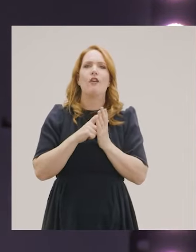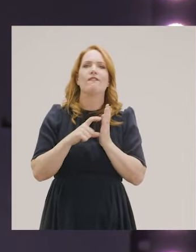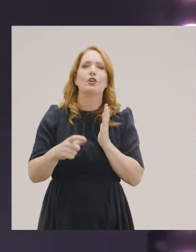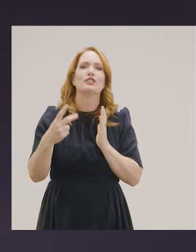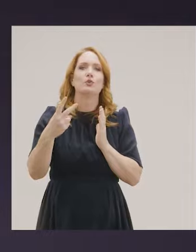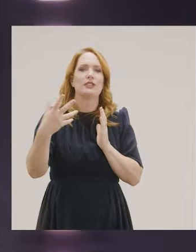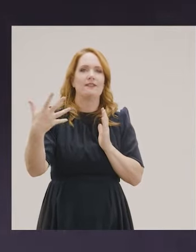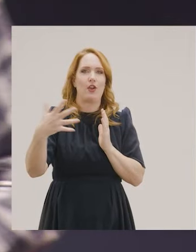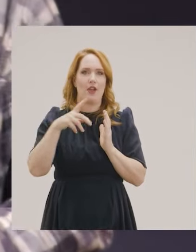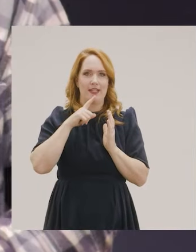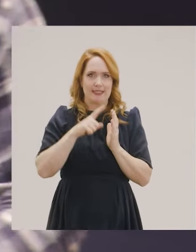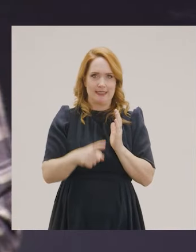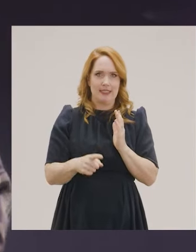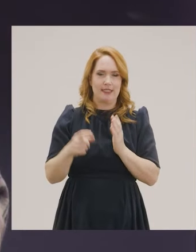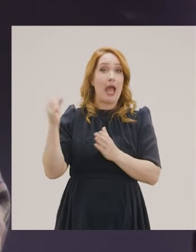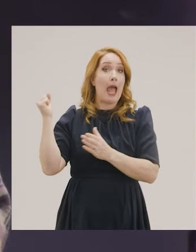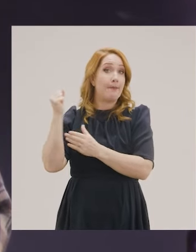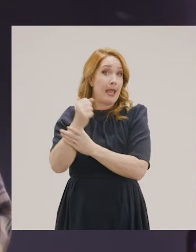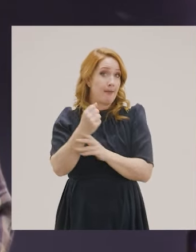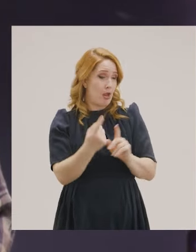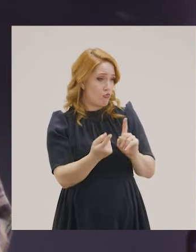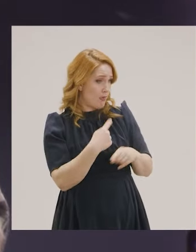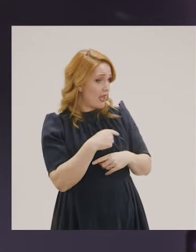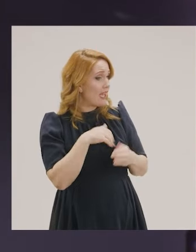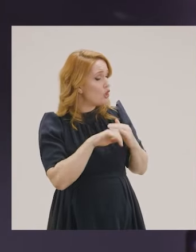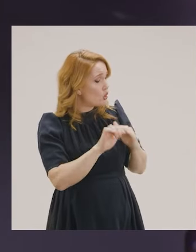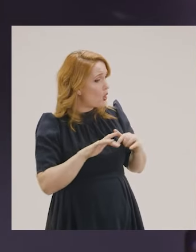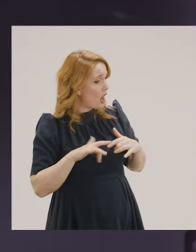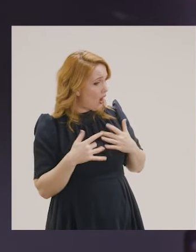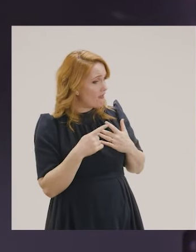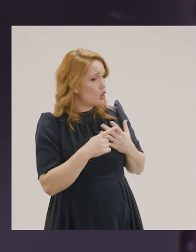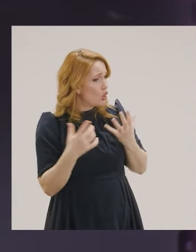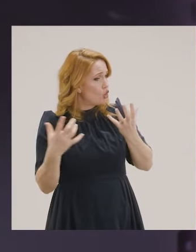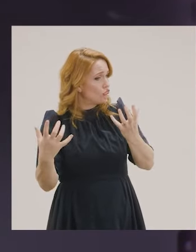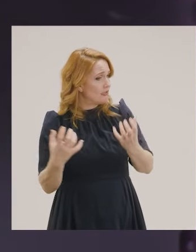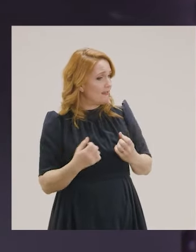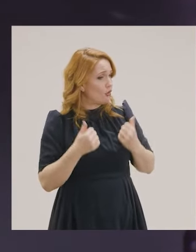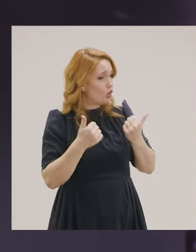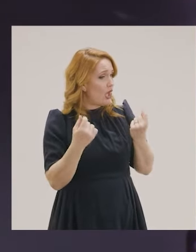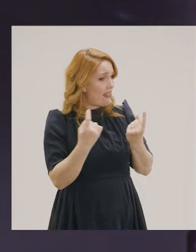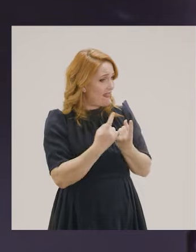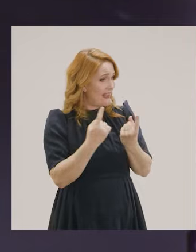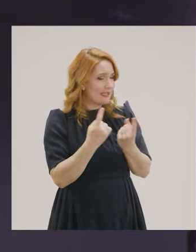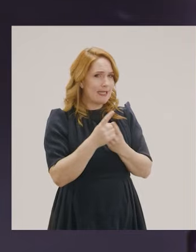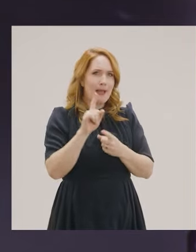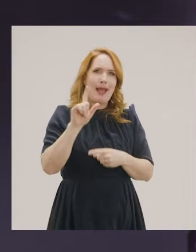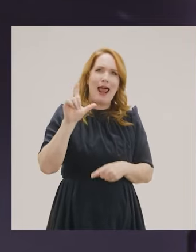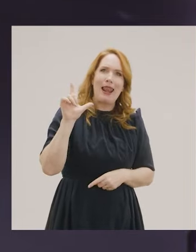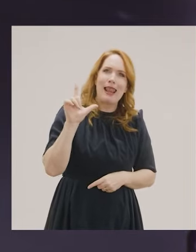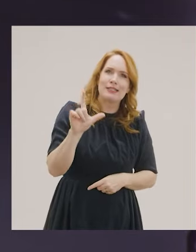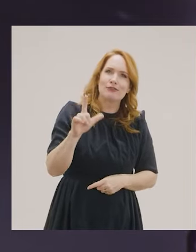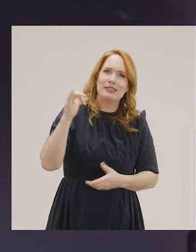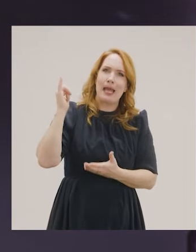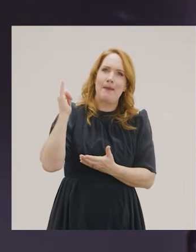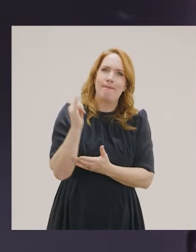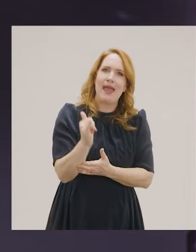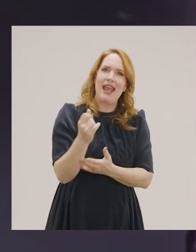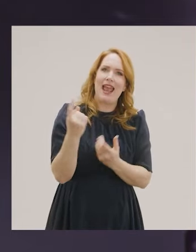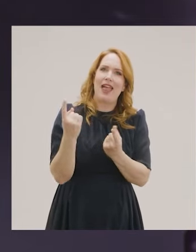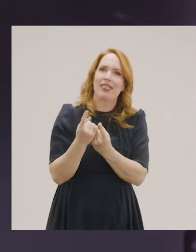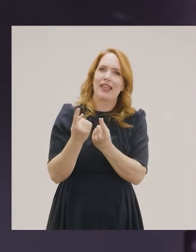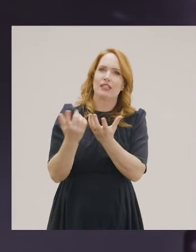15, 25 rather, where it says, Abraham replied, "Son, remember that in your lifetime you received good